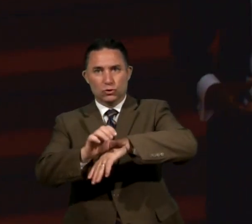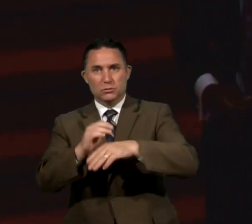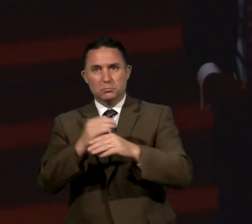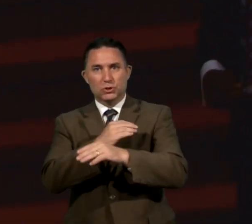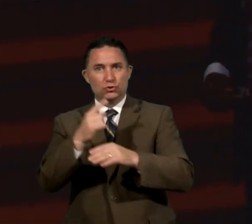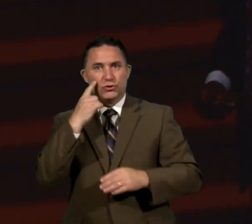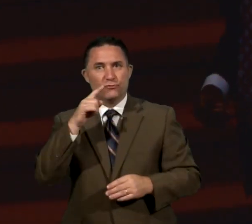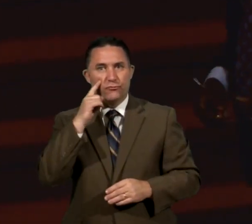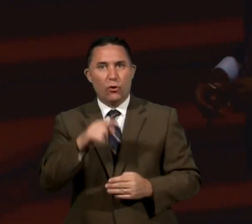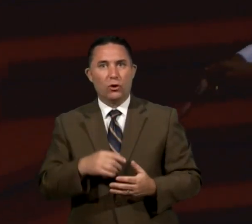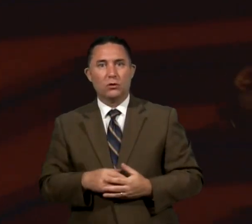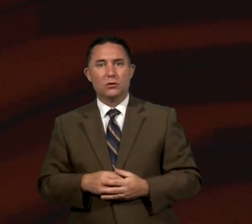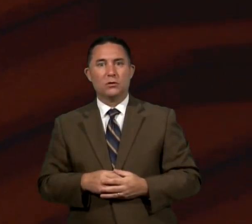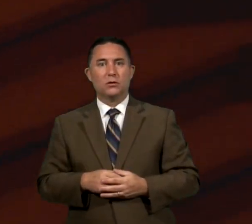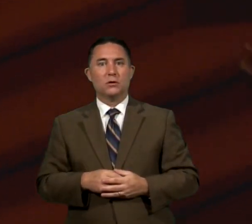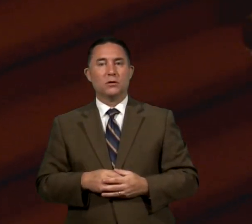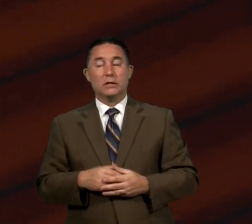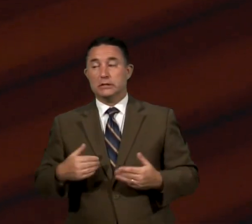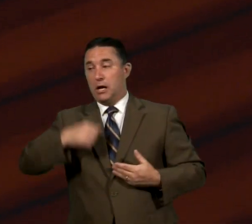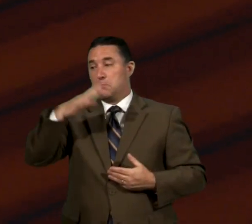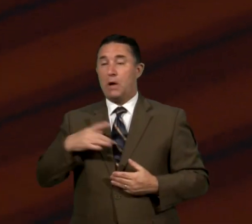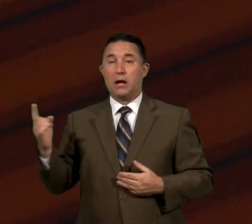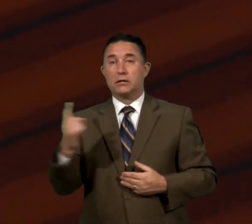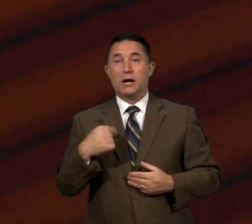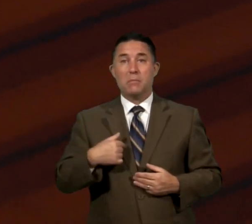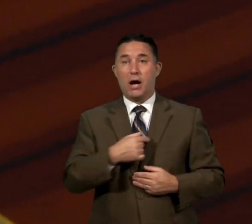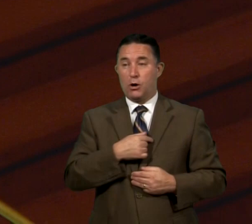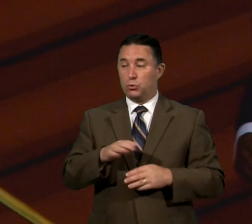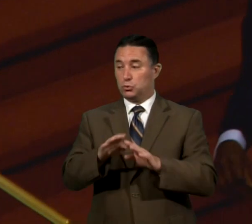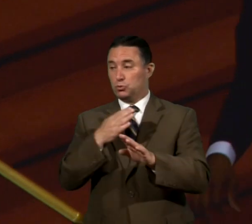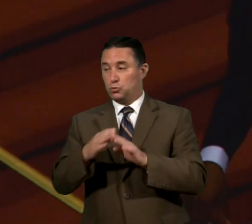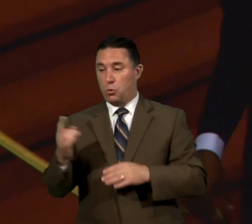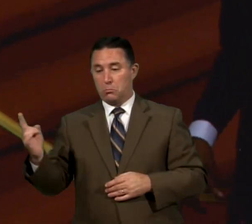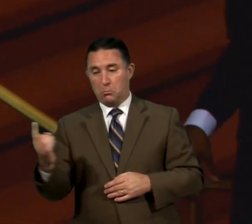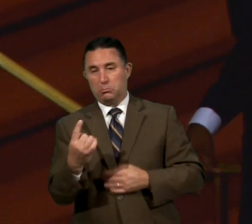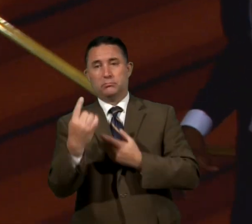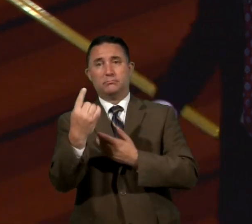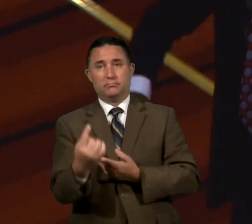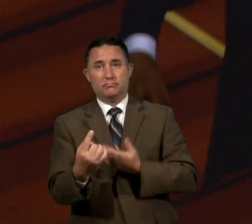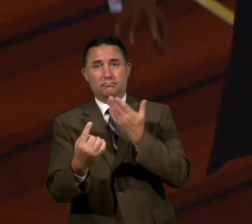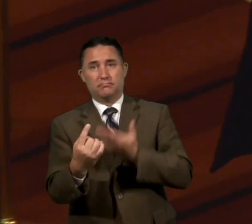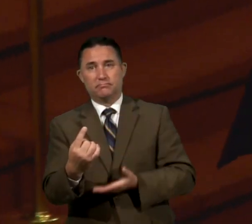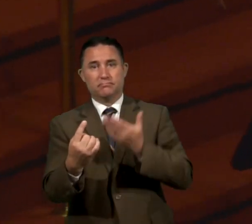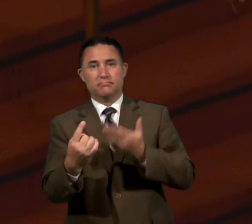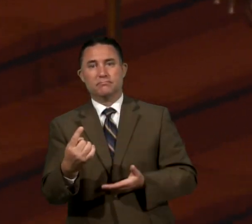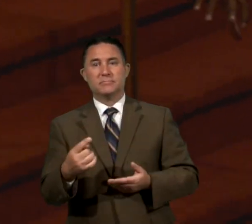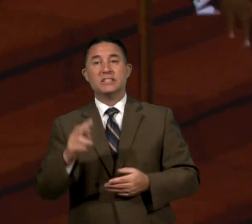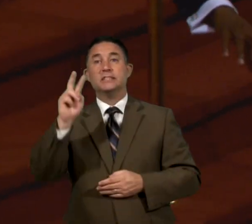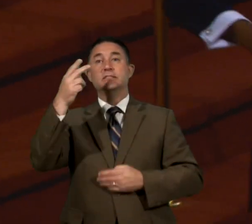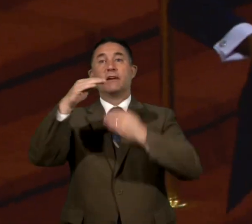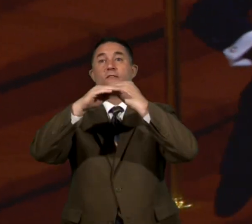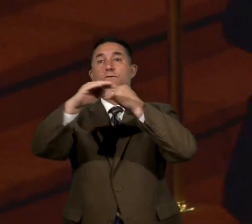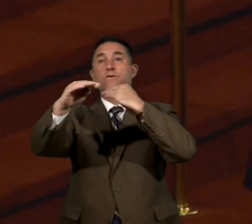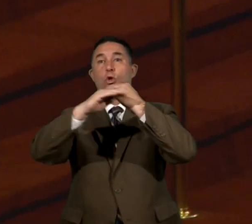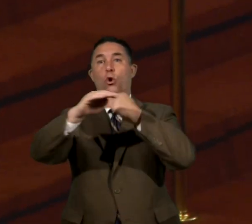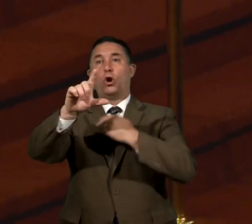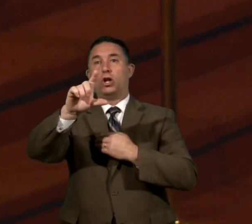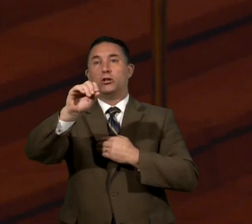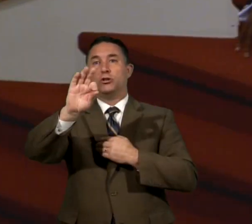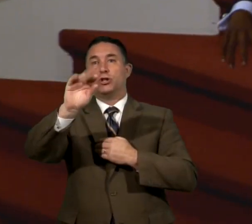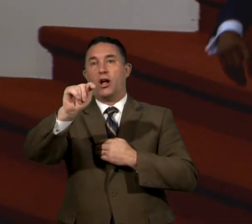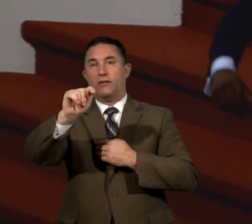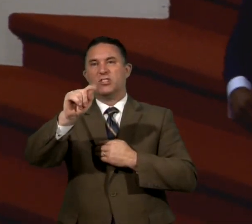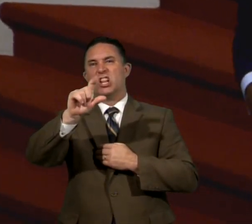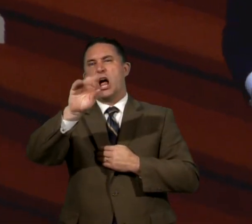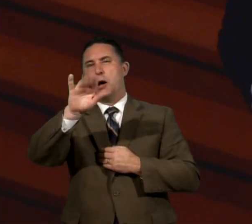ministry for. This young man comes in our door, and he's standing up on the second floor in the loft area there, the